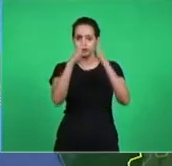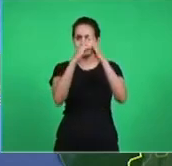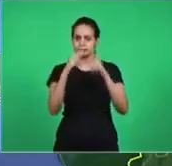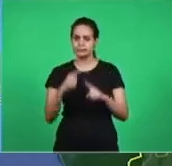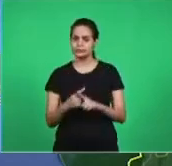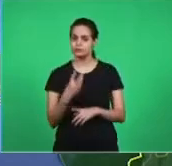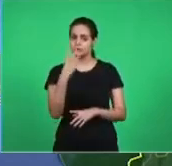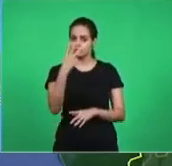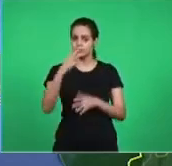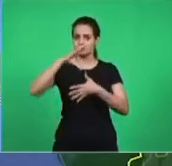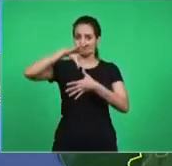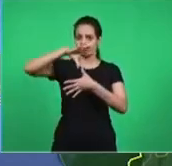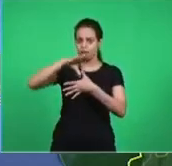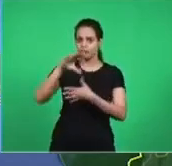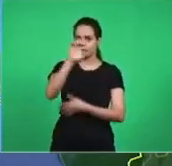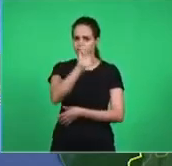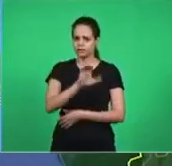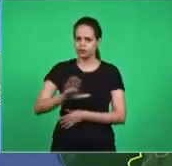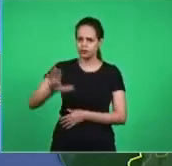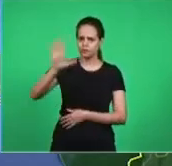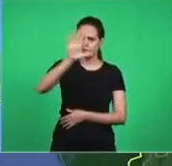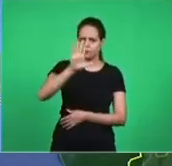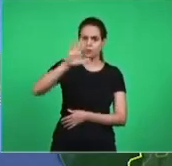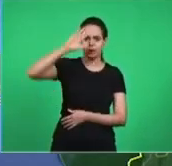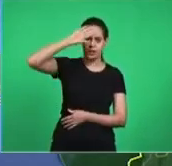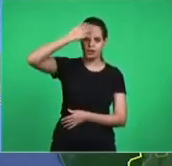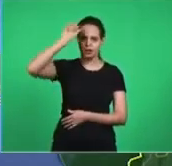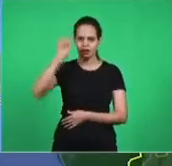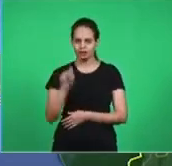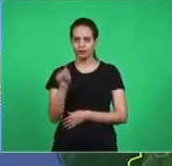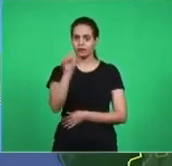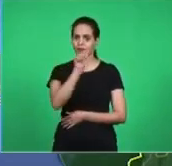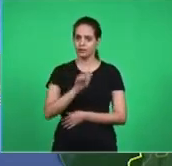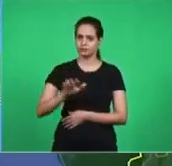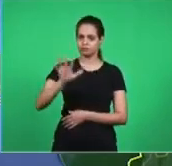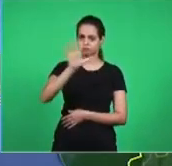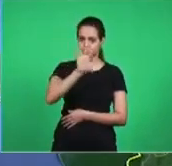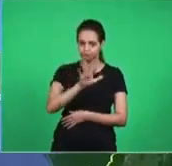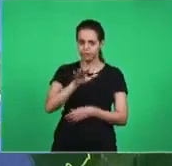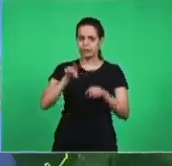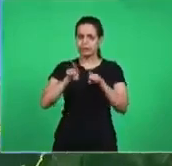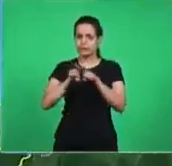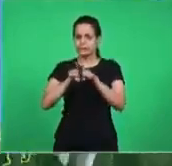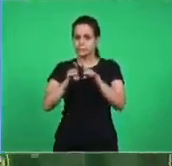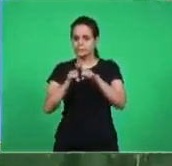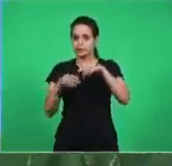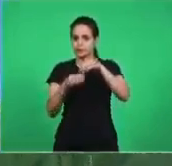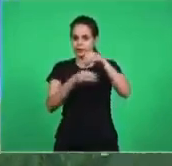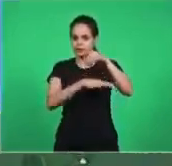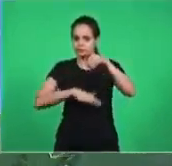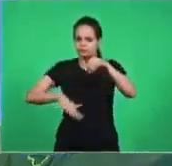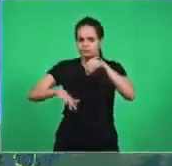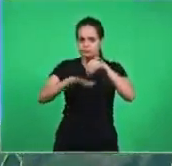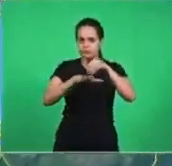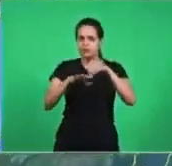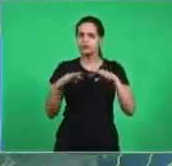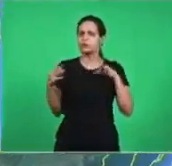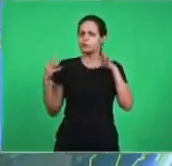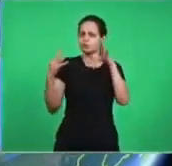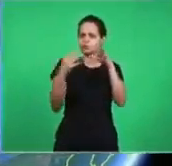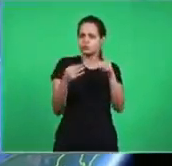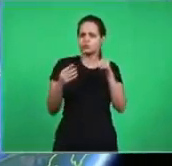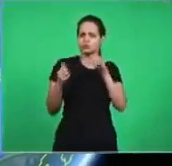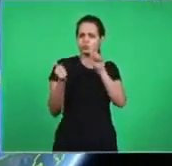from countries from all three Americas, Europe, Africa, and Oceania, connected by the